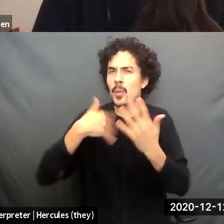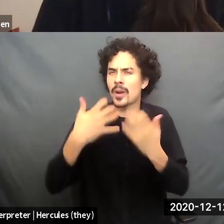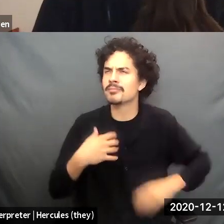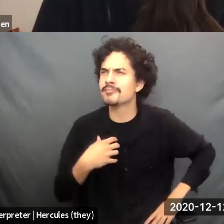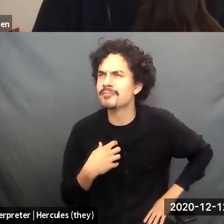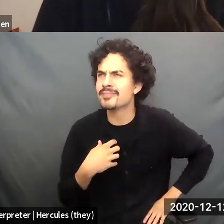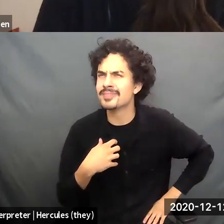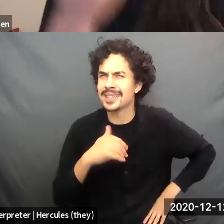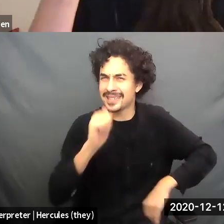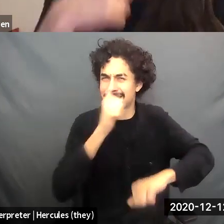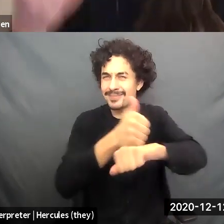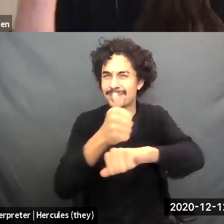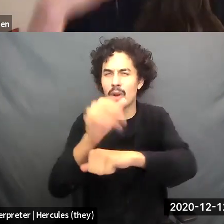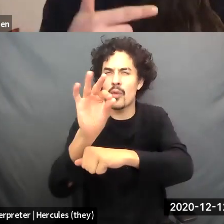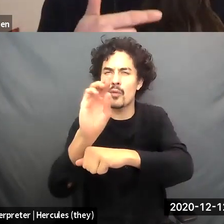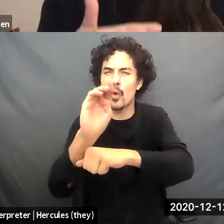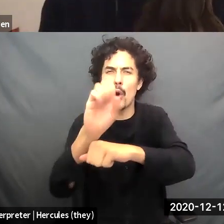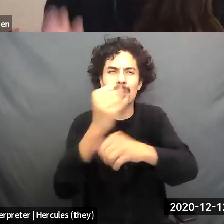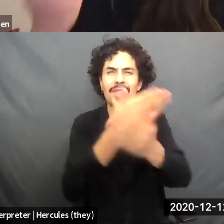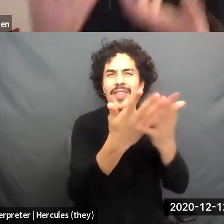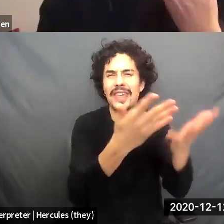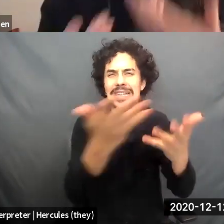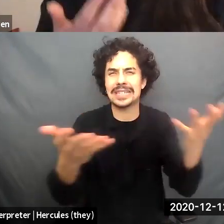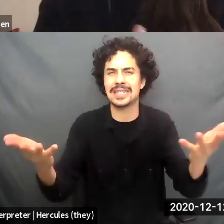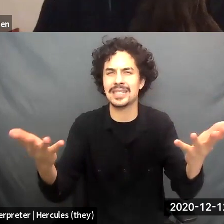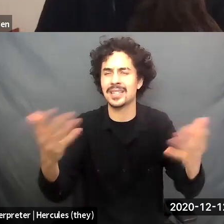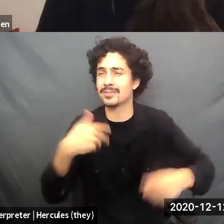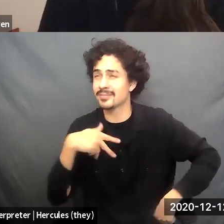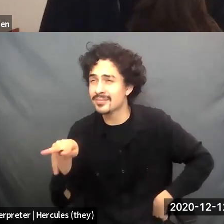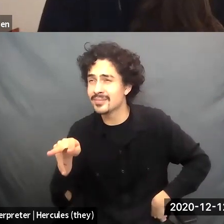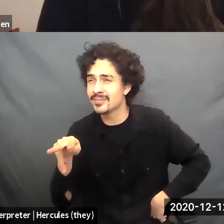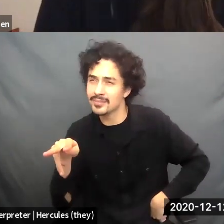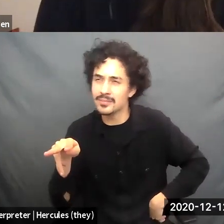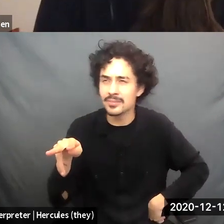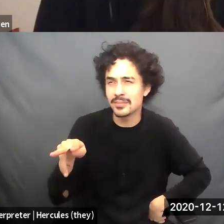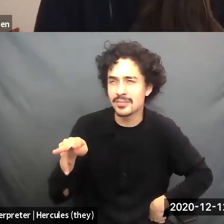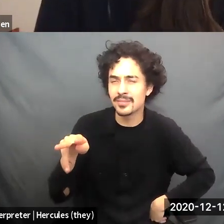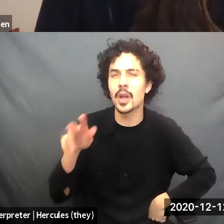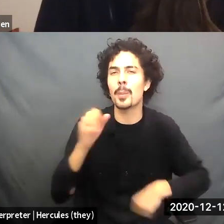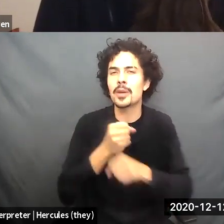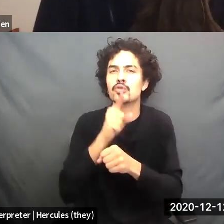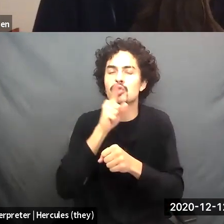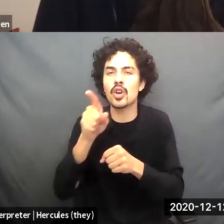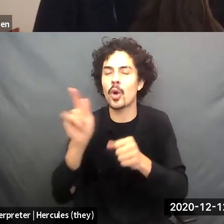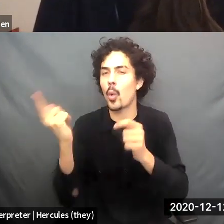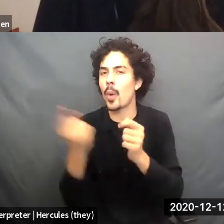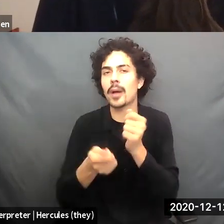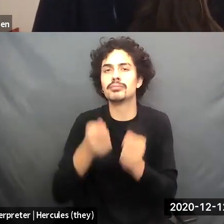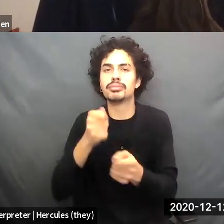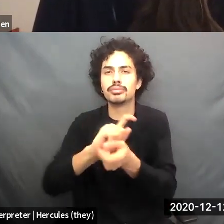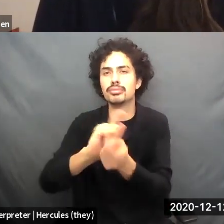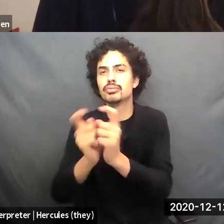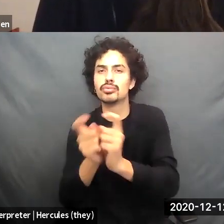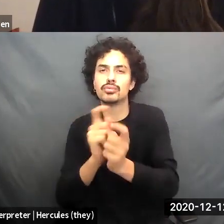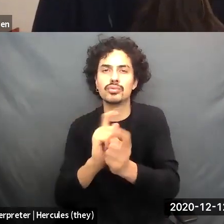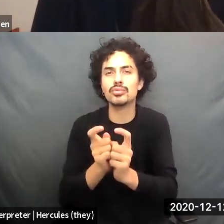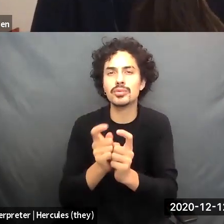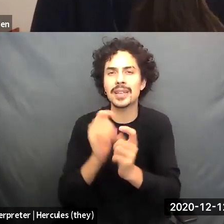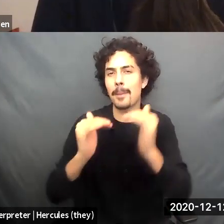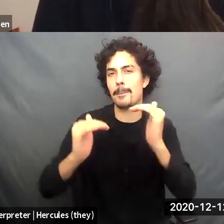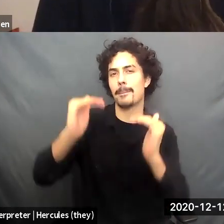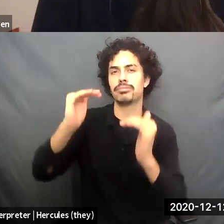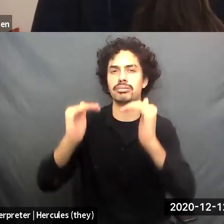live in and, and question ourselves, kind of like checks and balances. Um, so they're there.